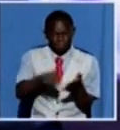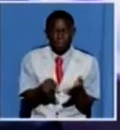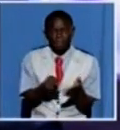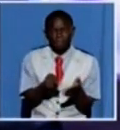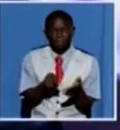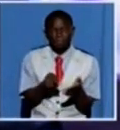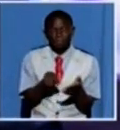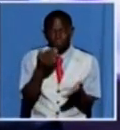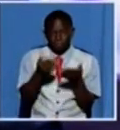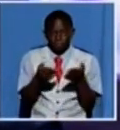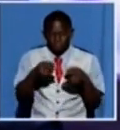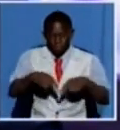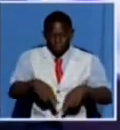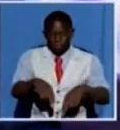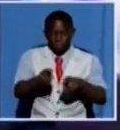pavement